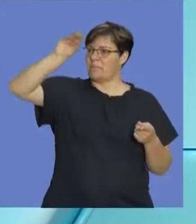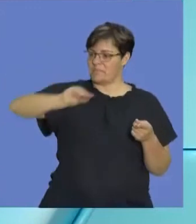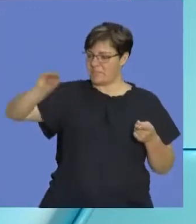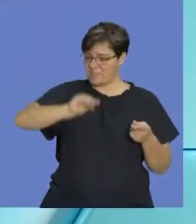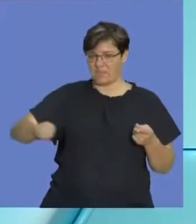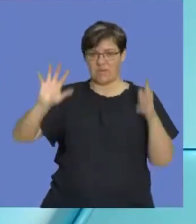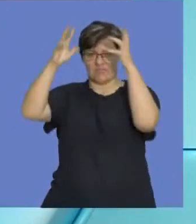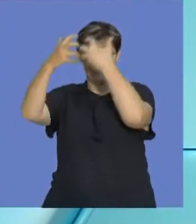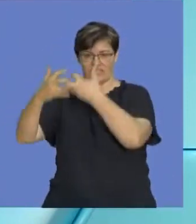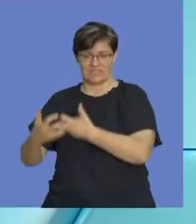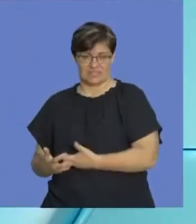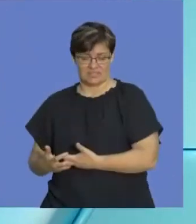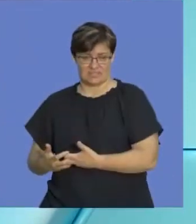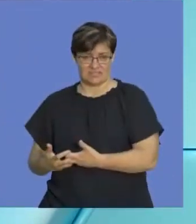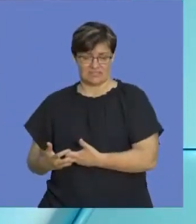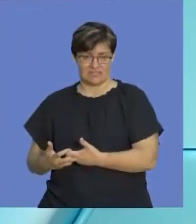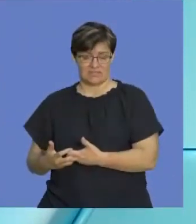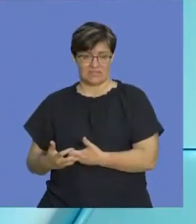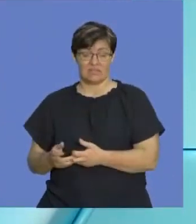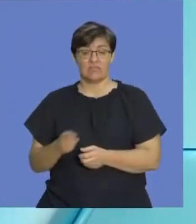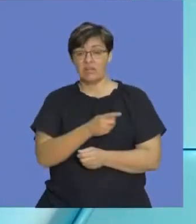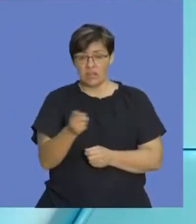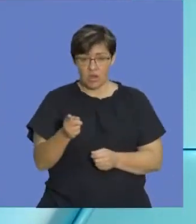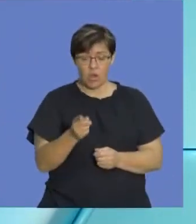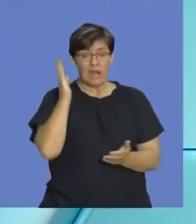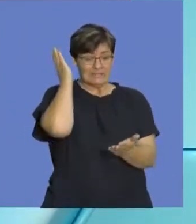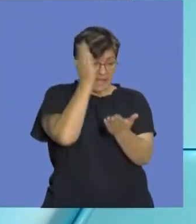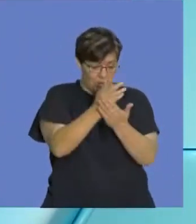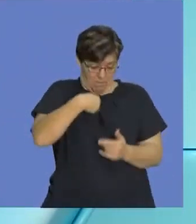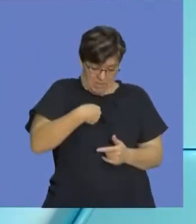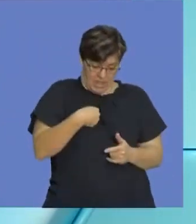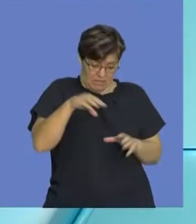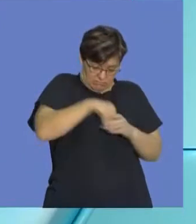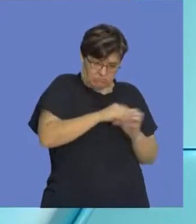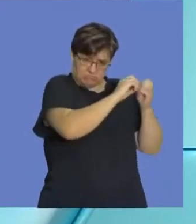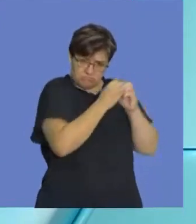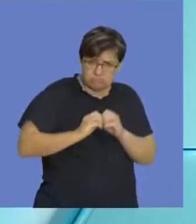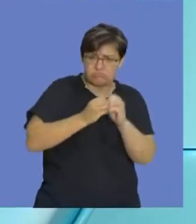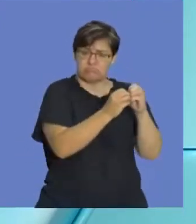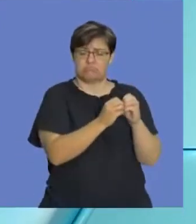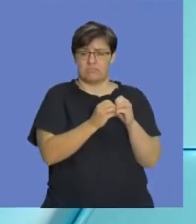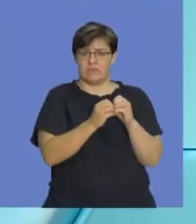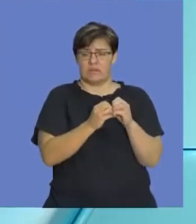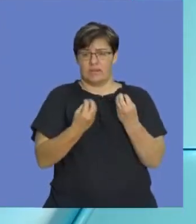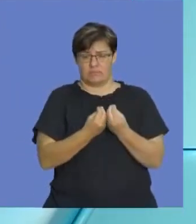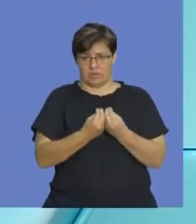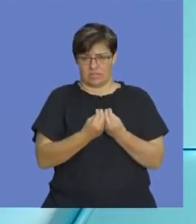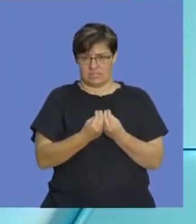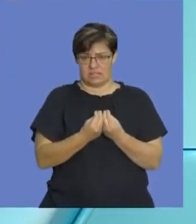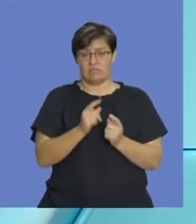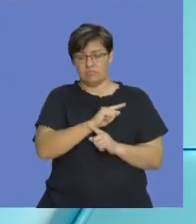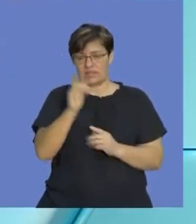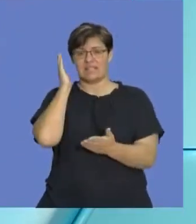component. Some of it, for those people directly involved in the manufacture of the goods, will go to direct